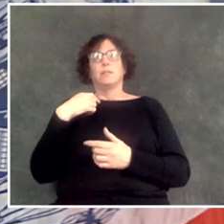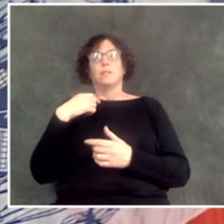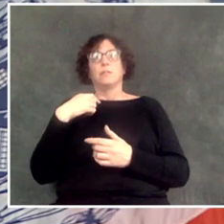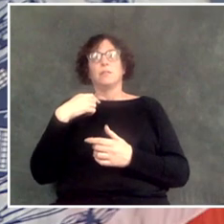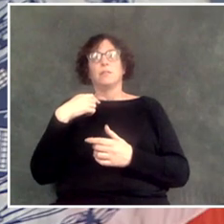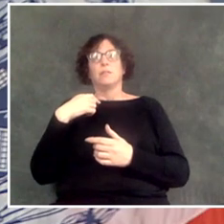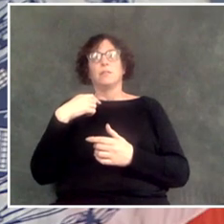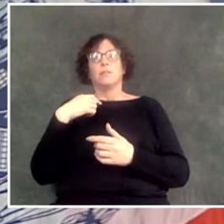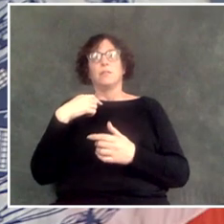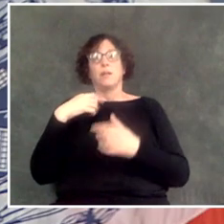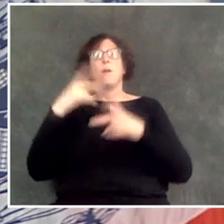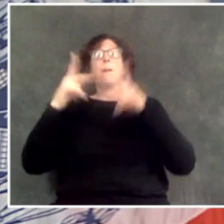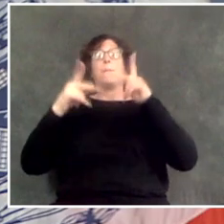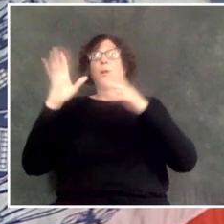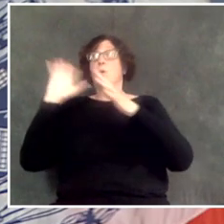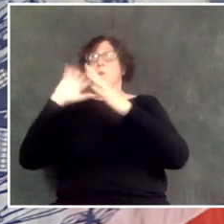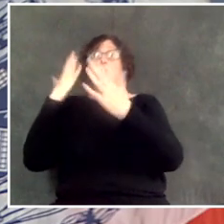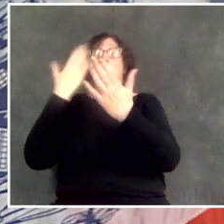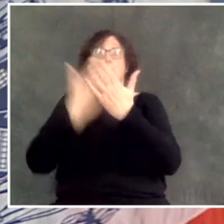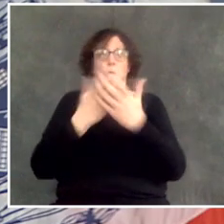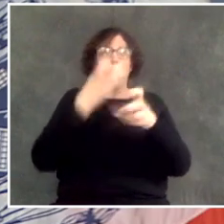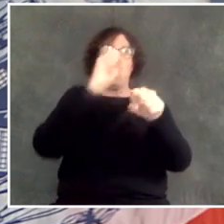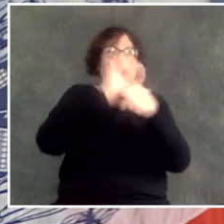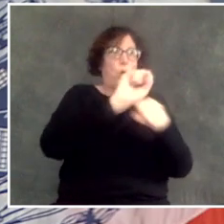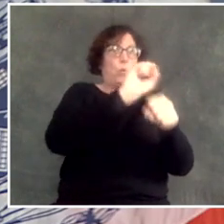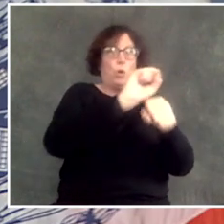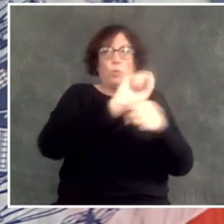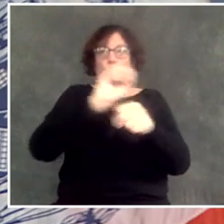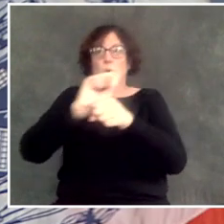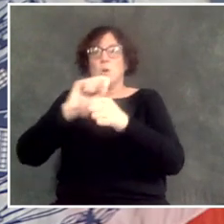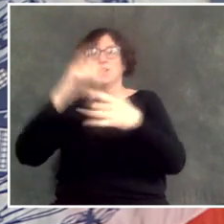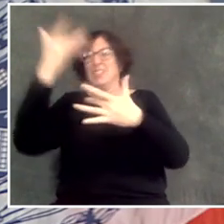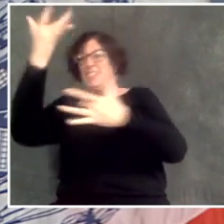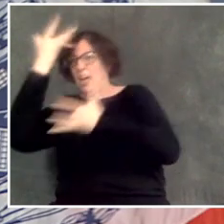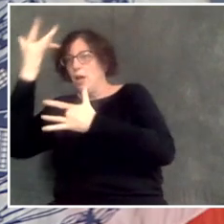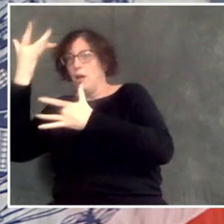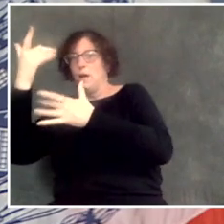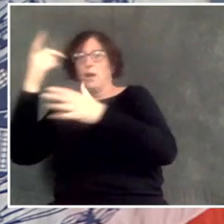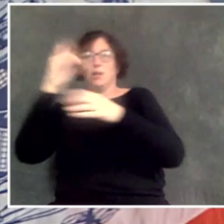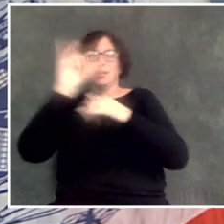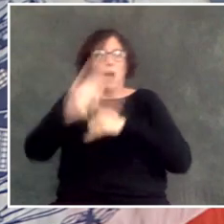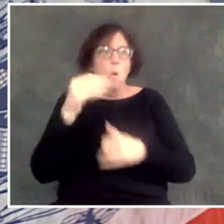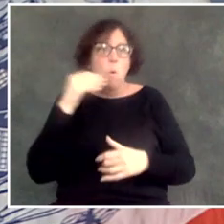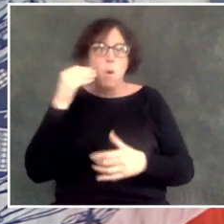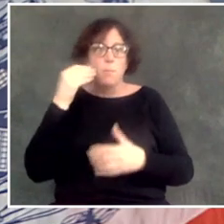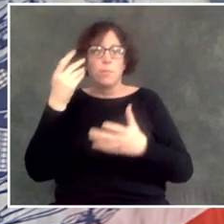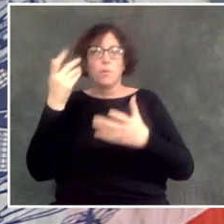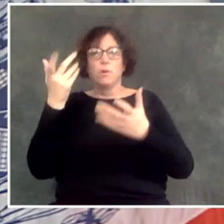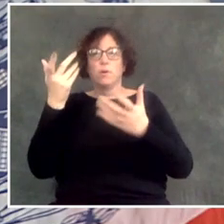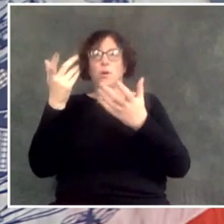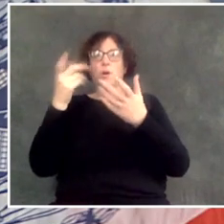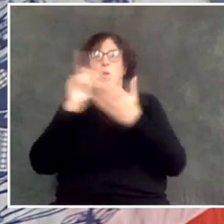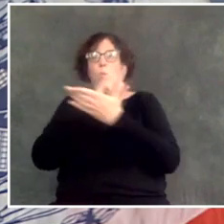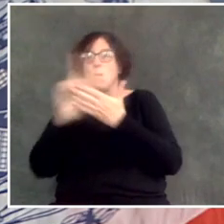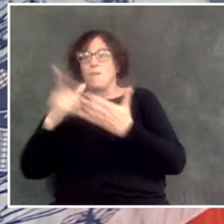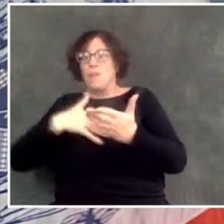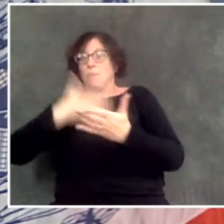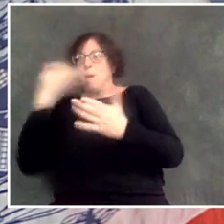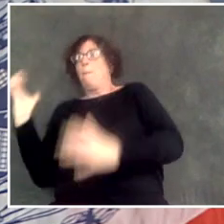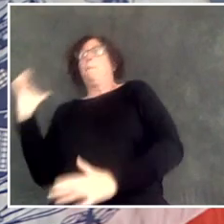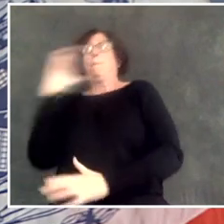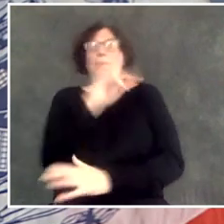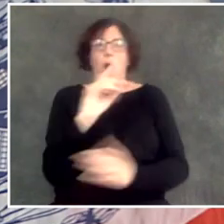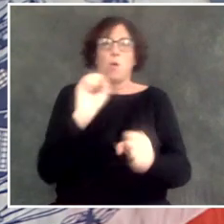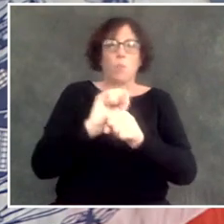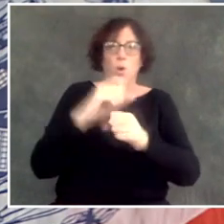sick, they'll be on the bench for a period of time before we get them back. We need a much bigger apparatus than could